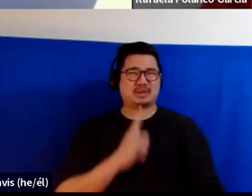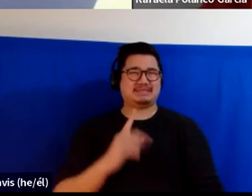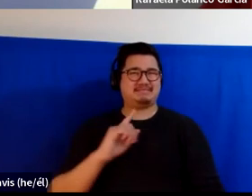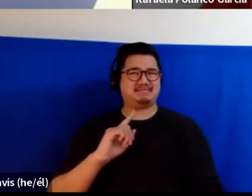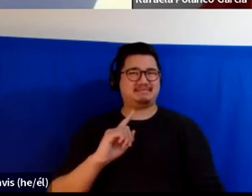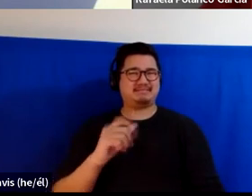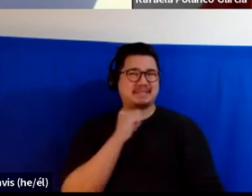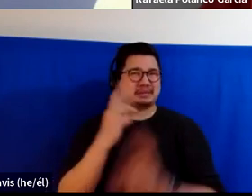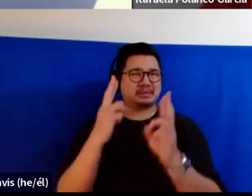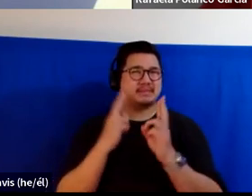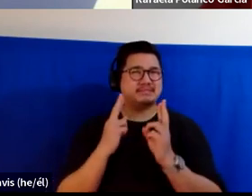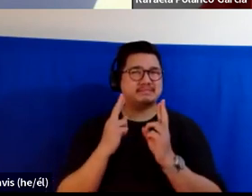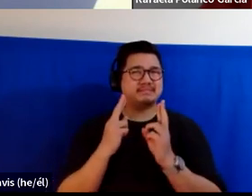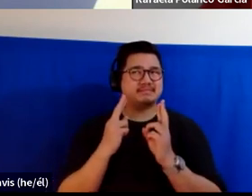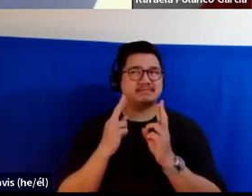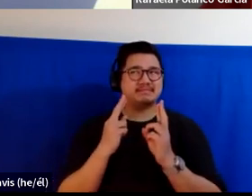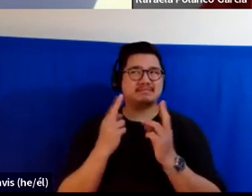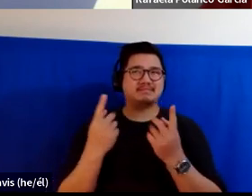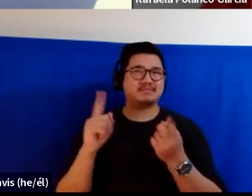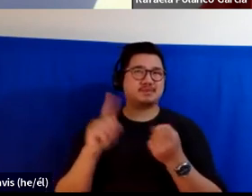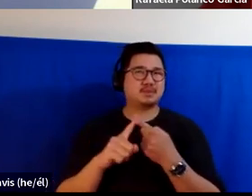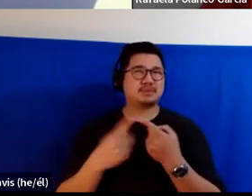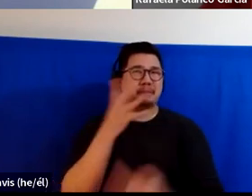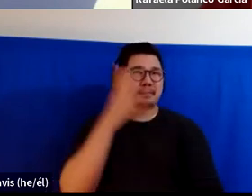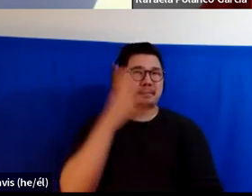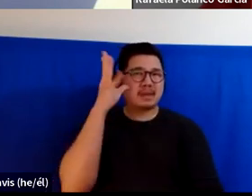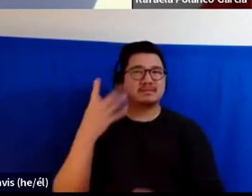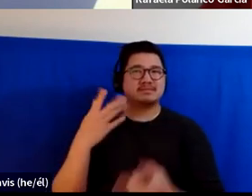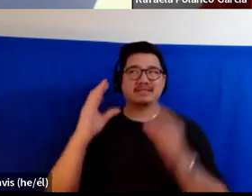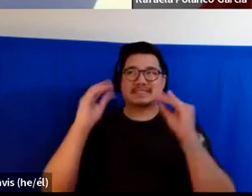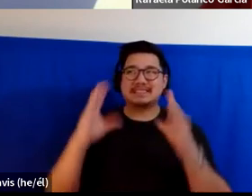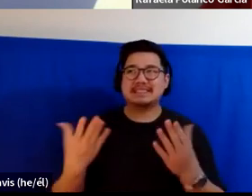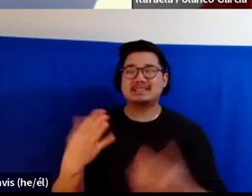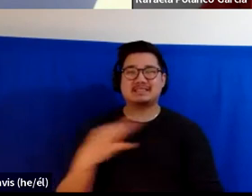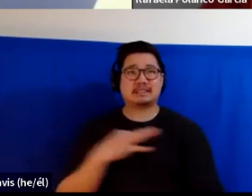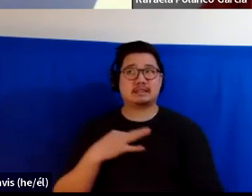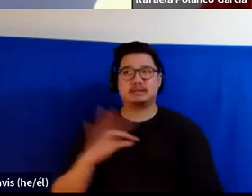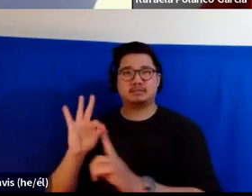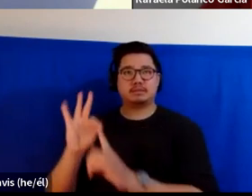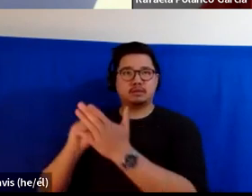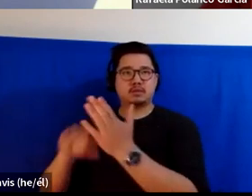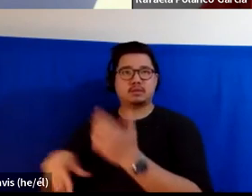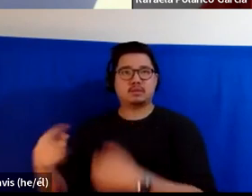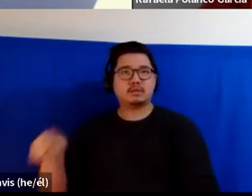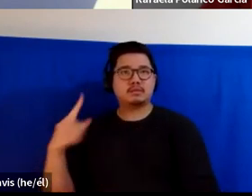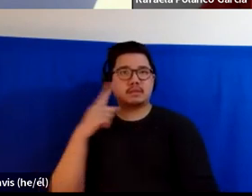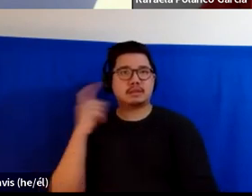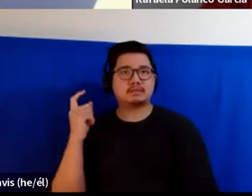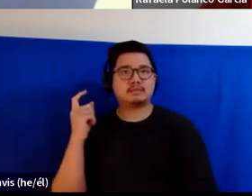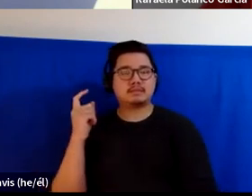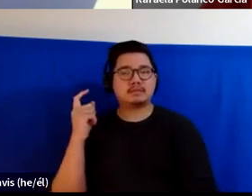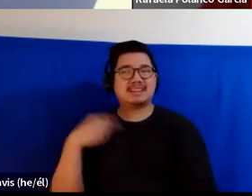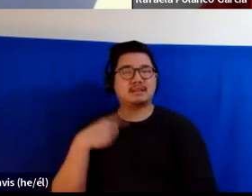to us the parents the teachers and the students especially because um i think